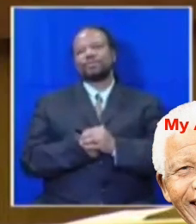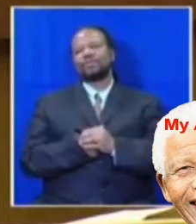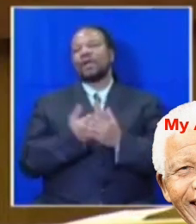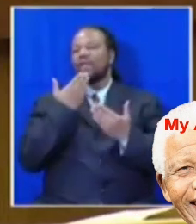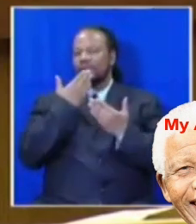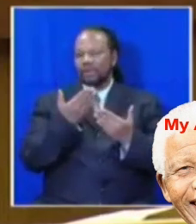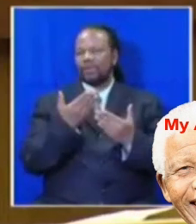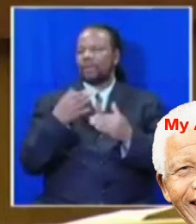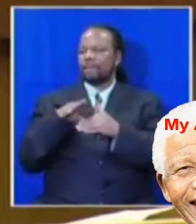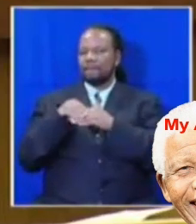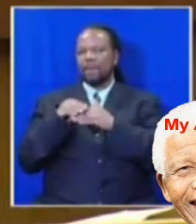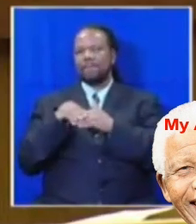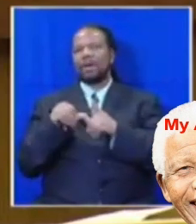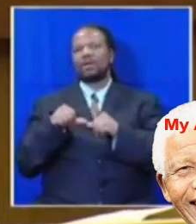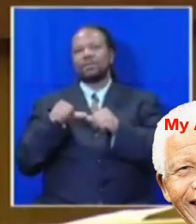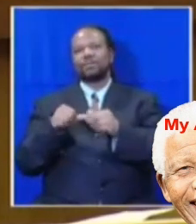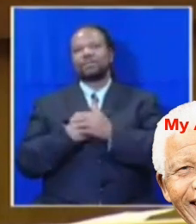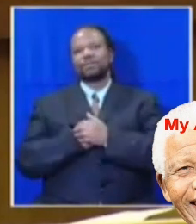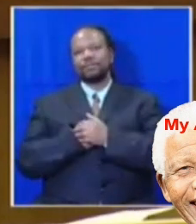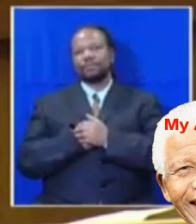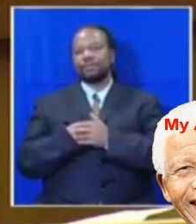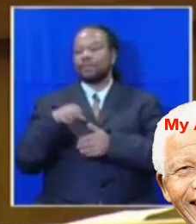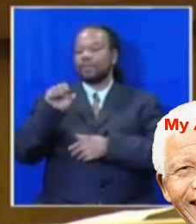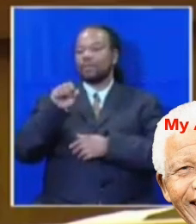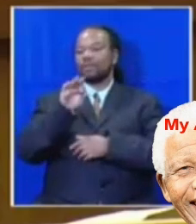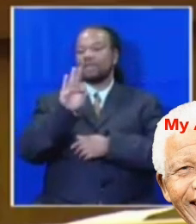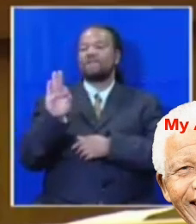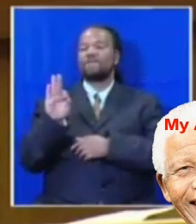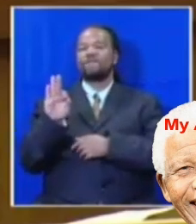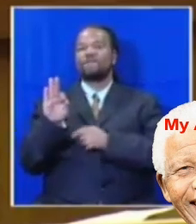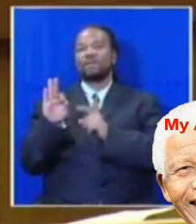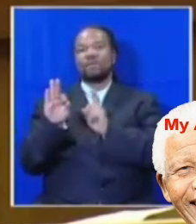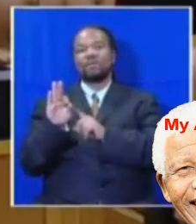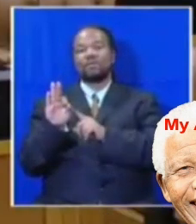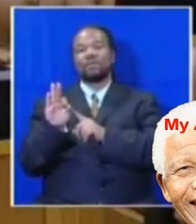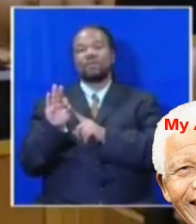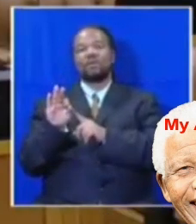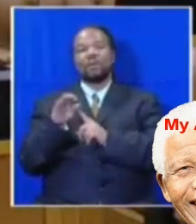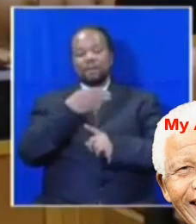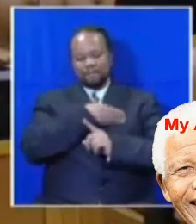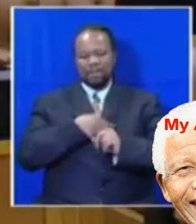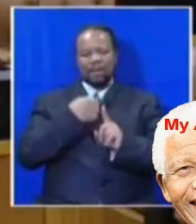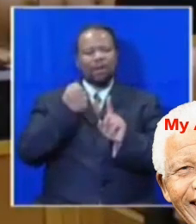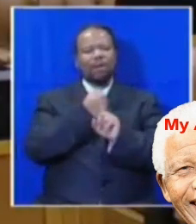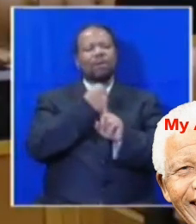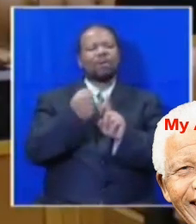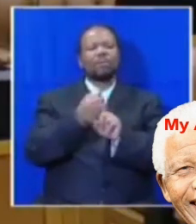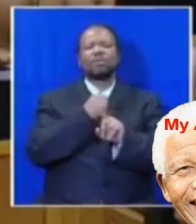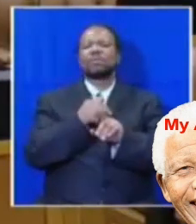Continue, honorable member. And the EFF continued to abuse the president, parliament, and the voters of this